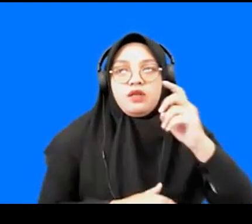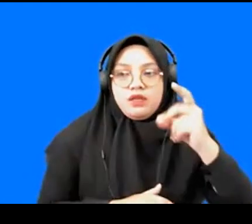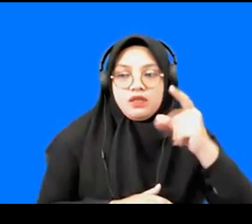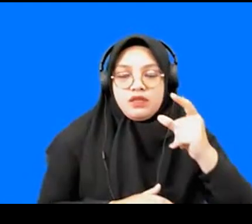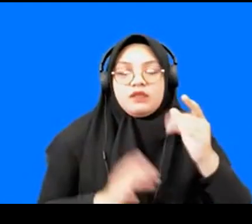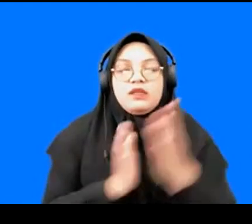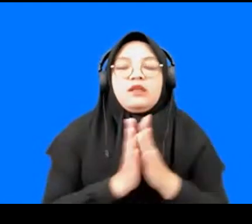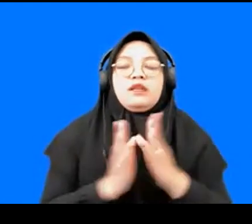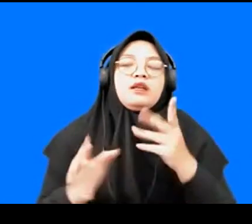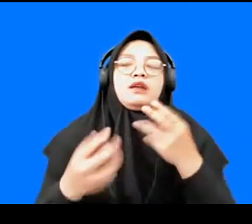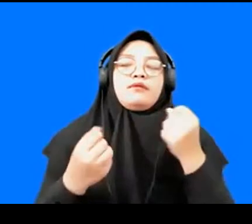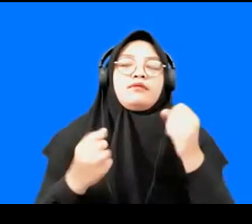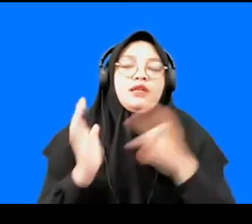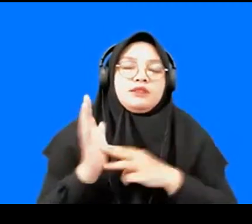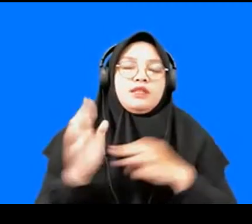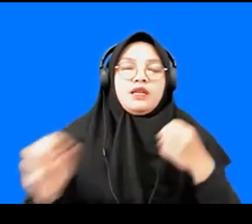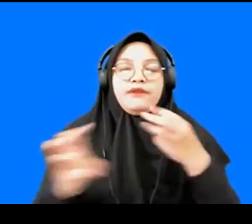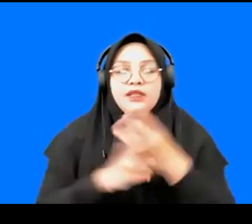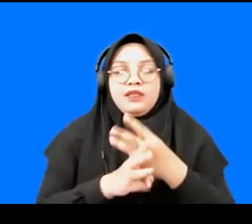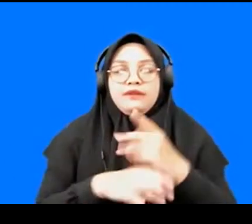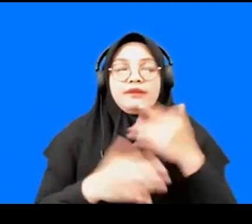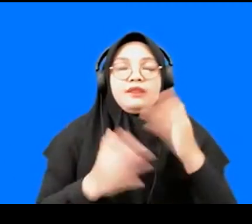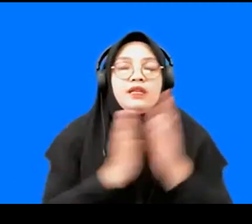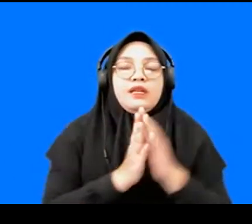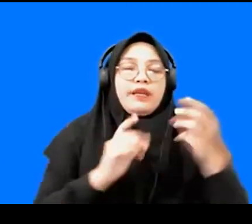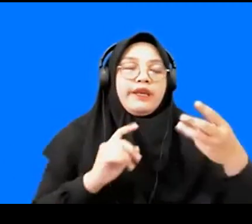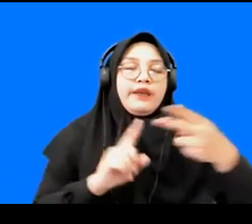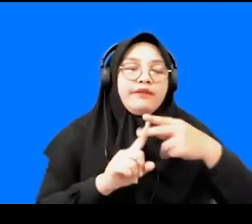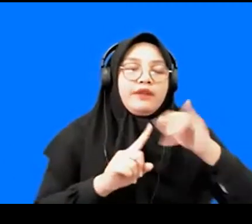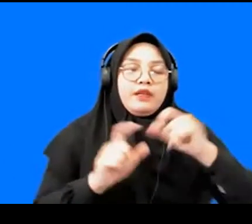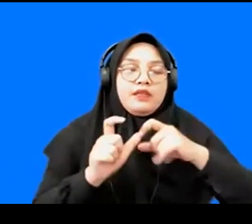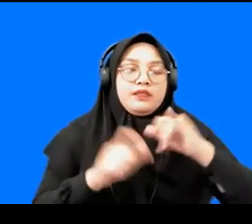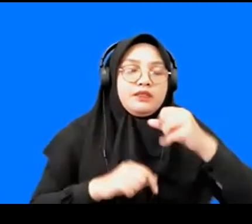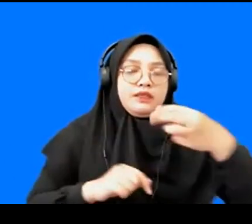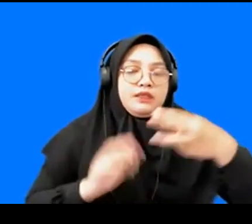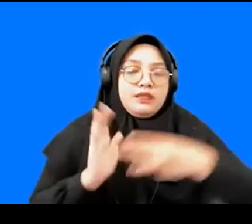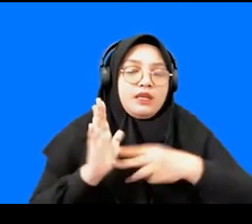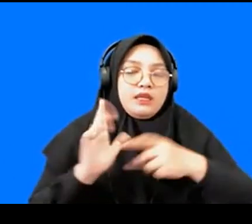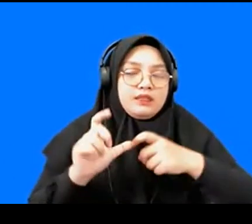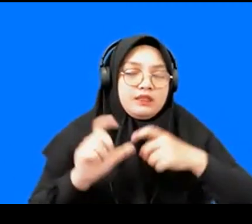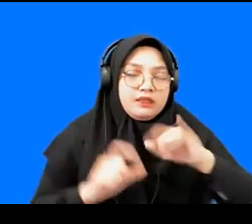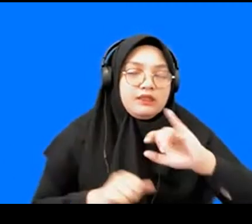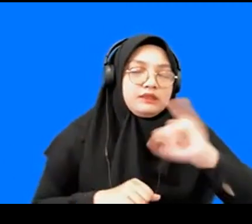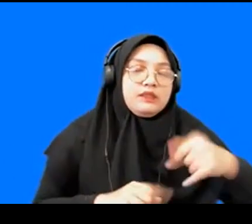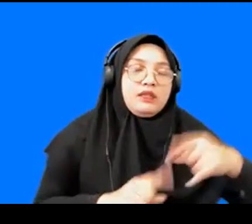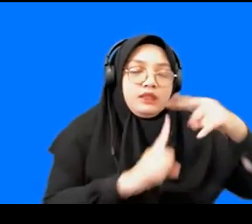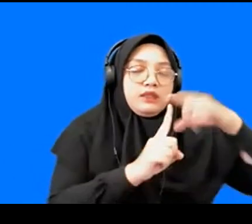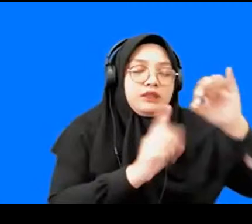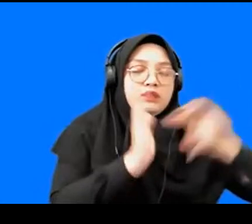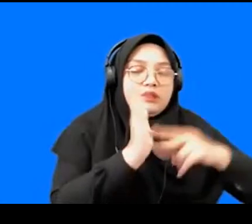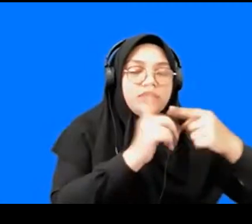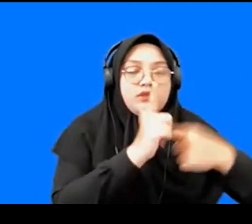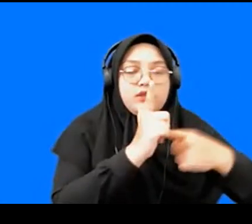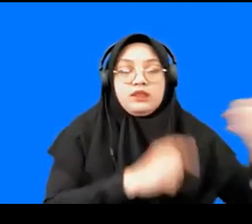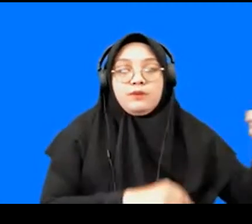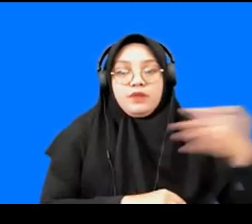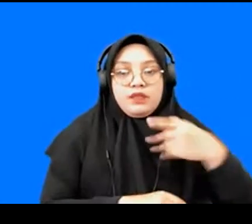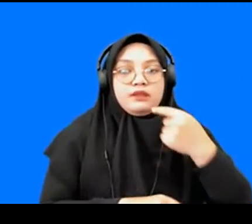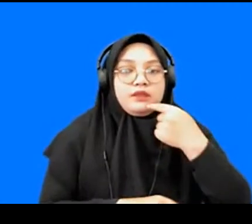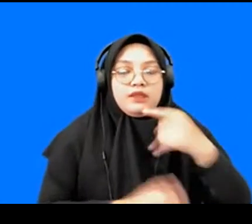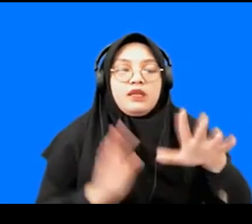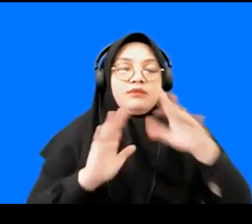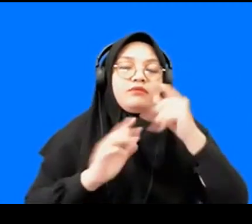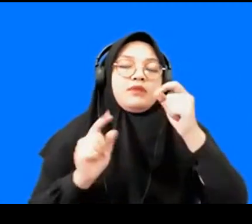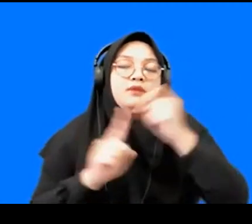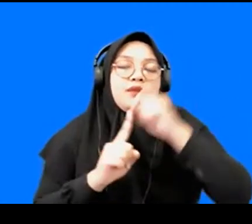fairness. Tony touched on the issues of double taxation. Many people touch